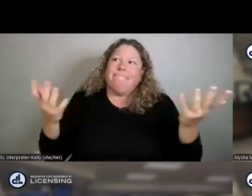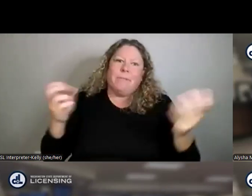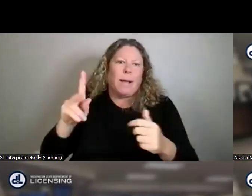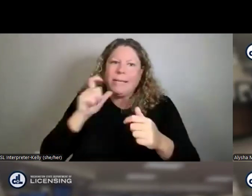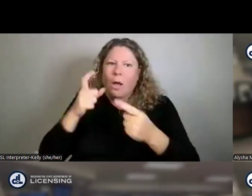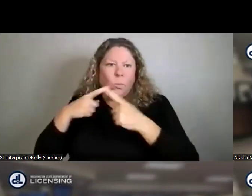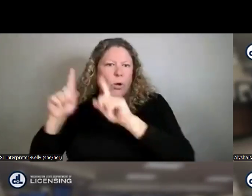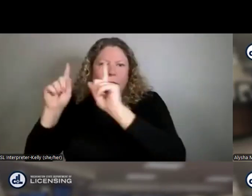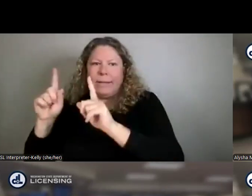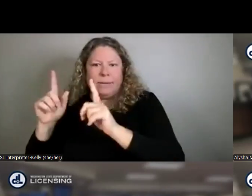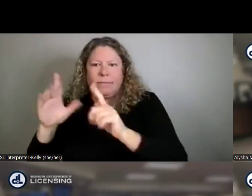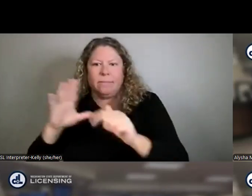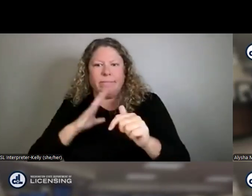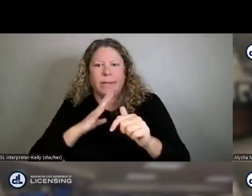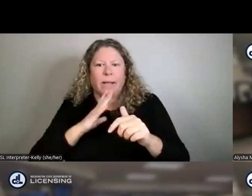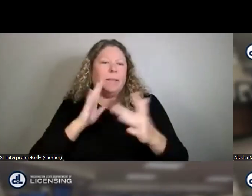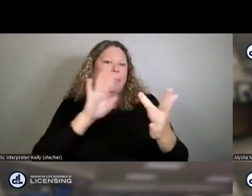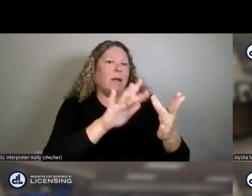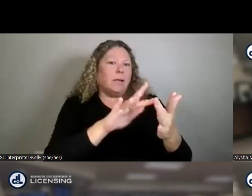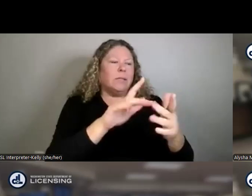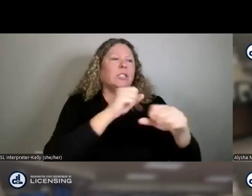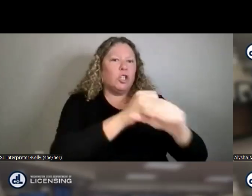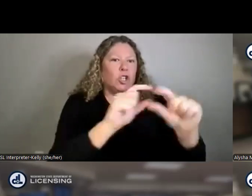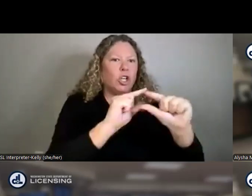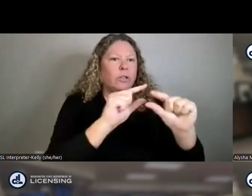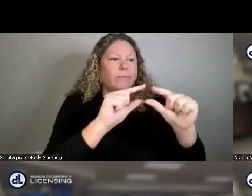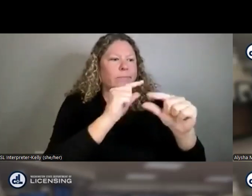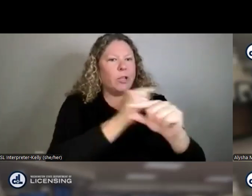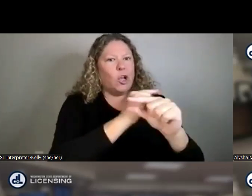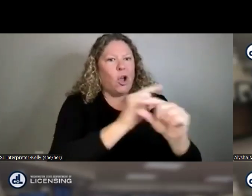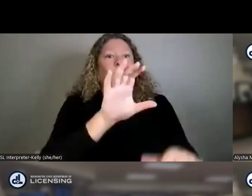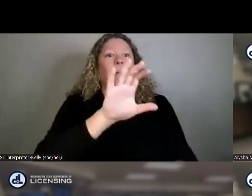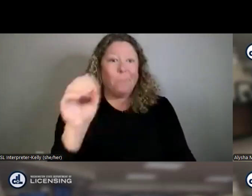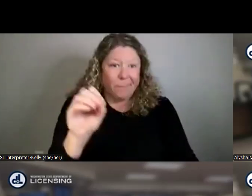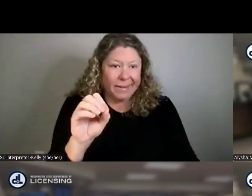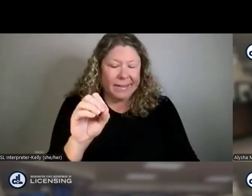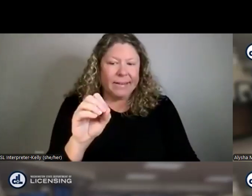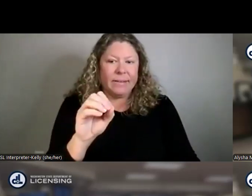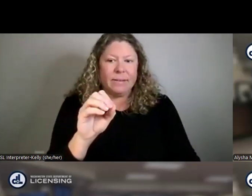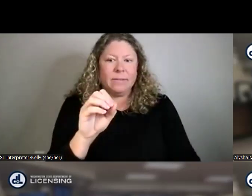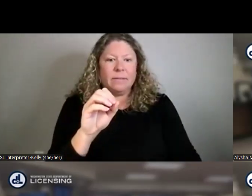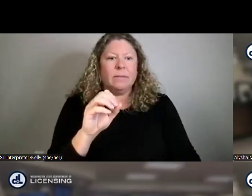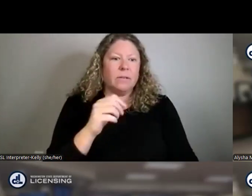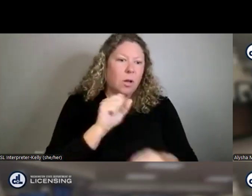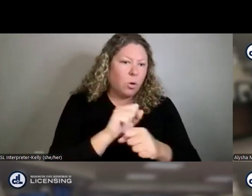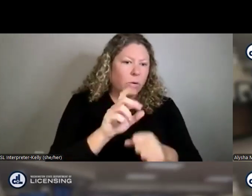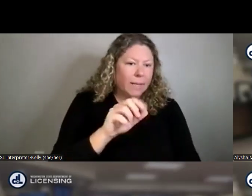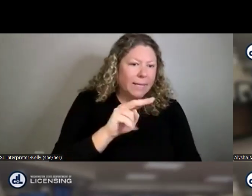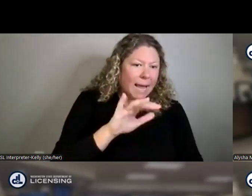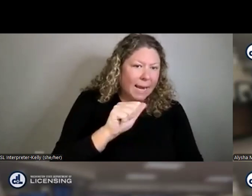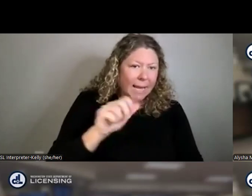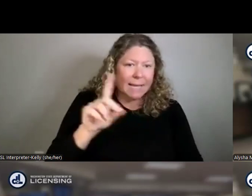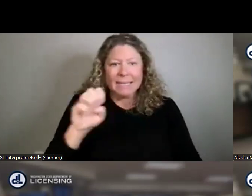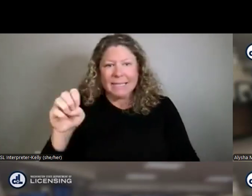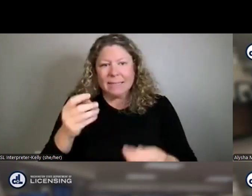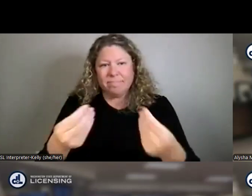is when we decided to talk to the security guard companies instead. To do that, I worked with Danica and Dee to get a list of